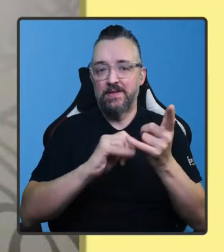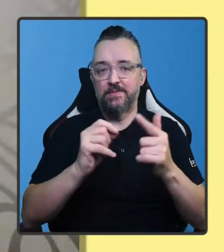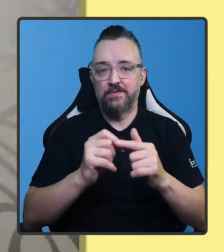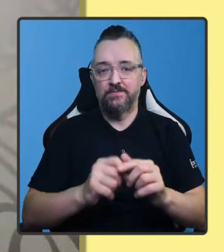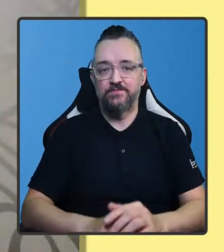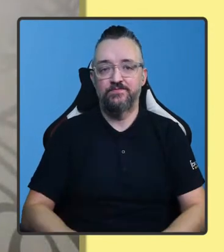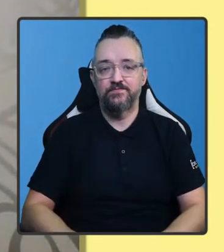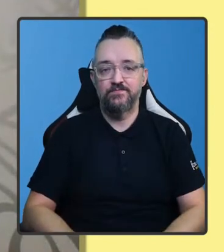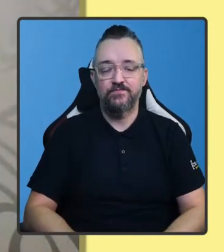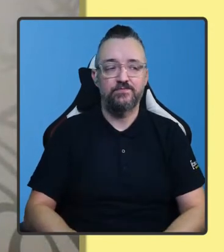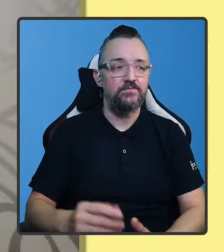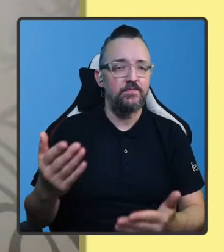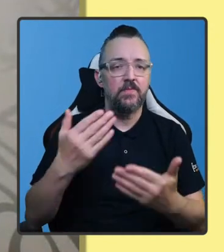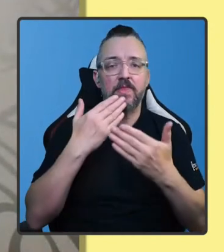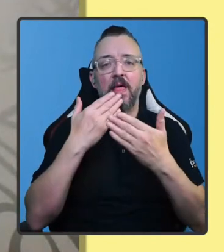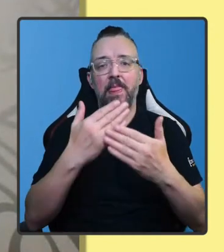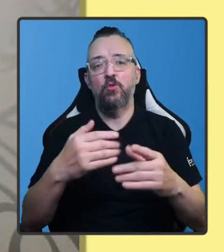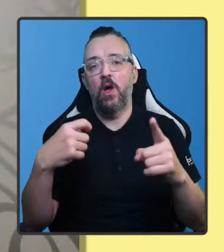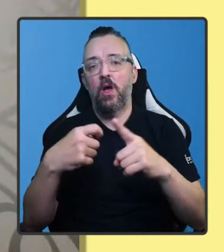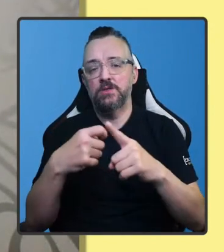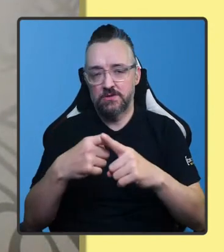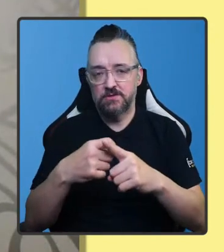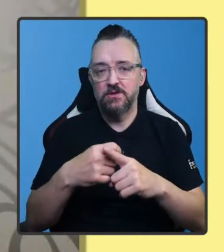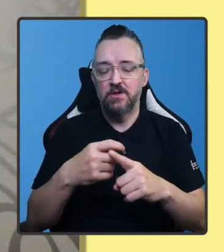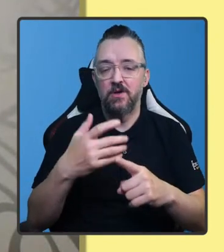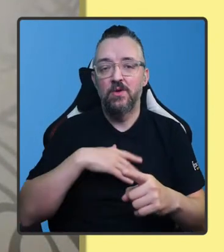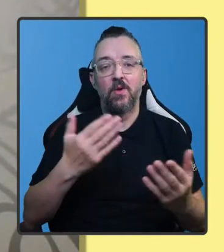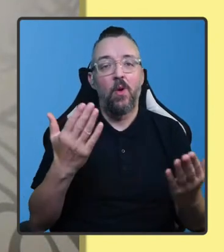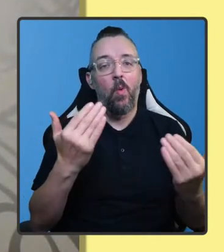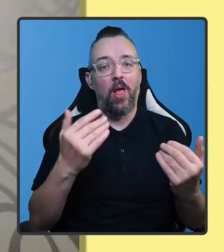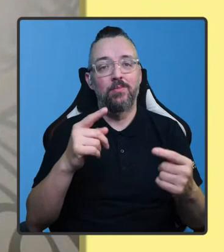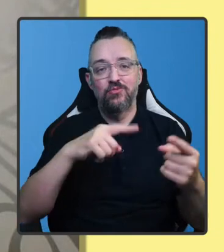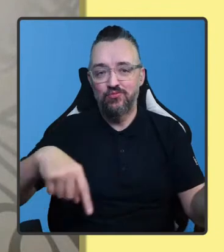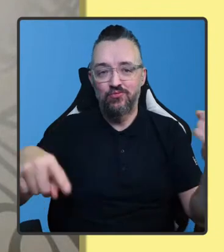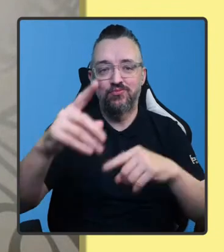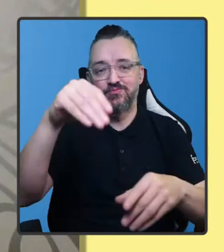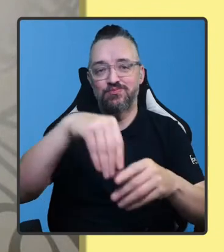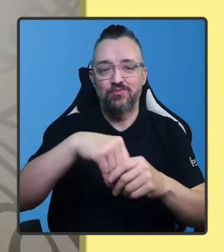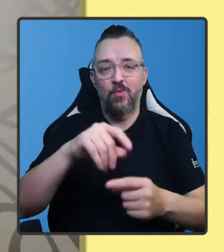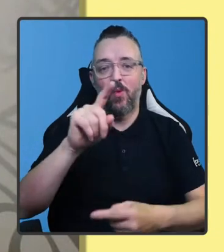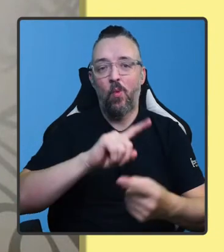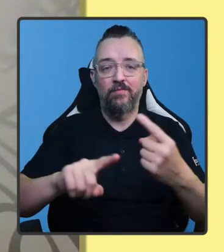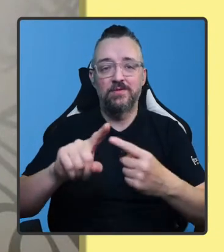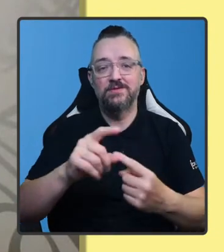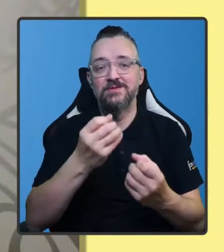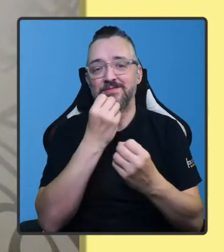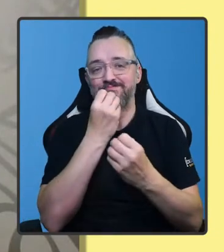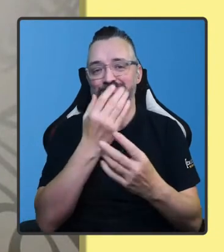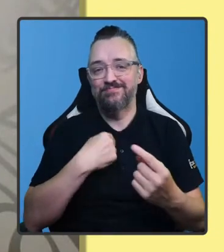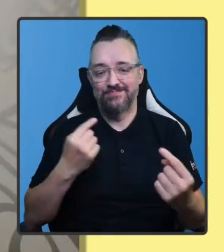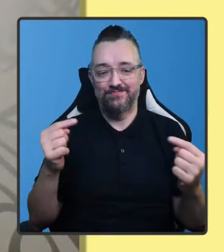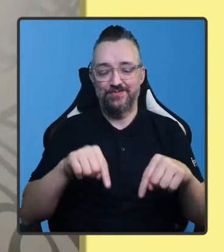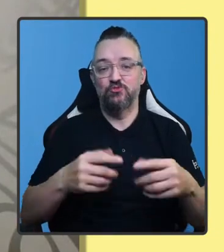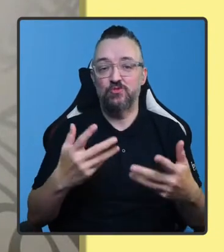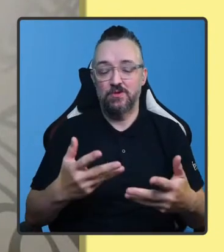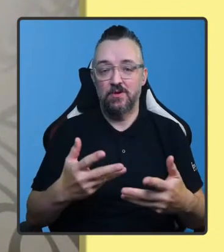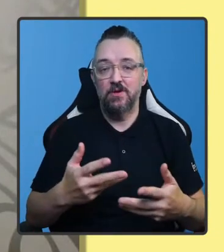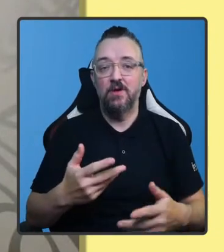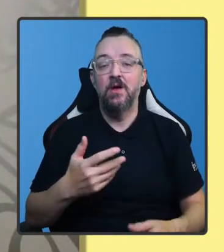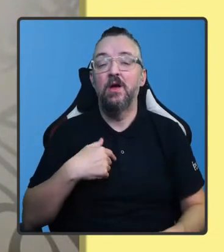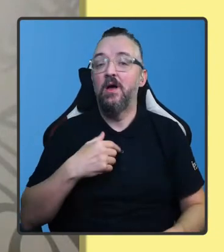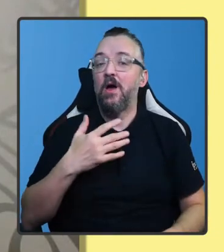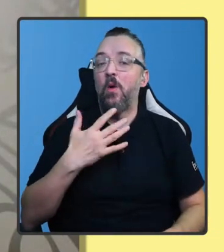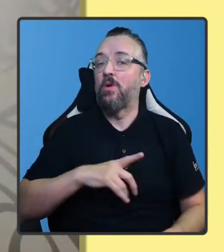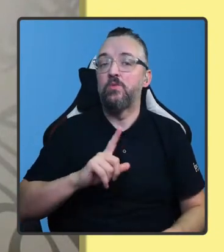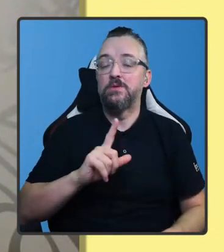Thank you very much, Kirsten, and a warm welcome to everyone to conference today. It's wonderful to be here. I'd like to extend an invitation